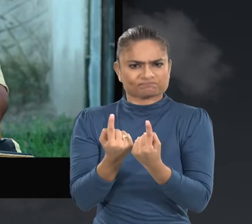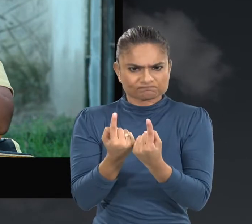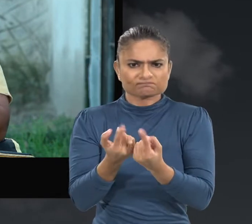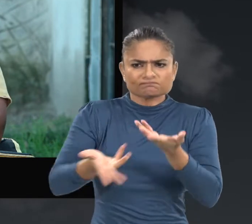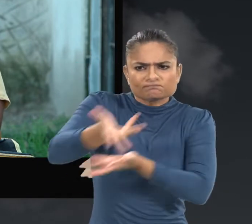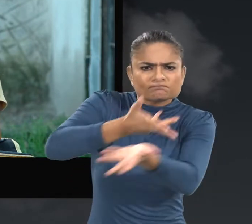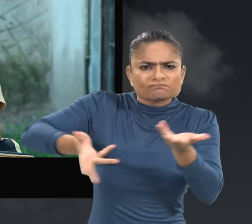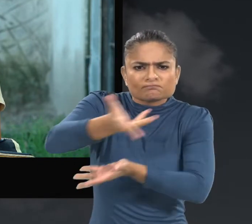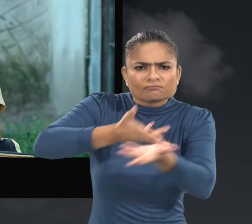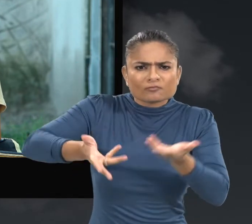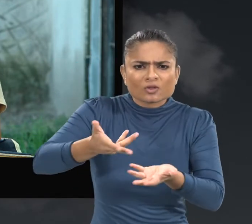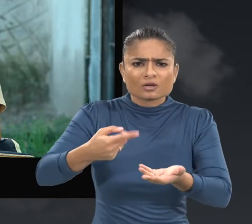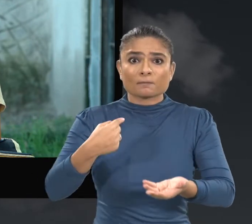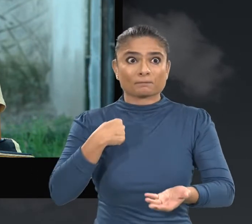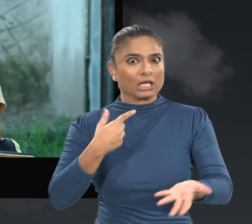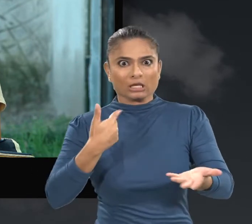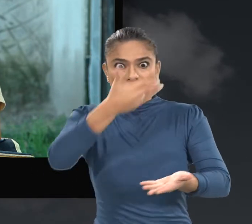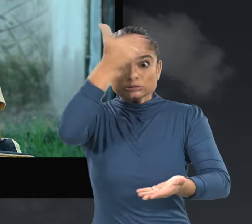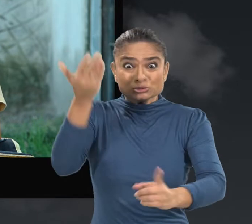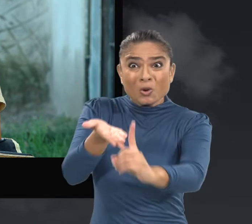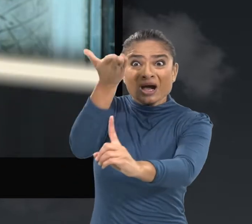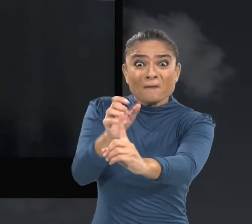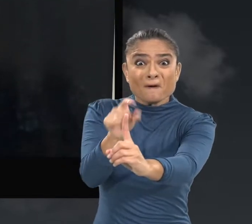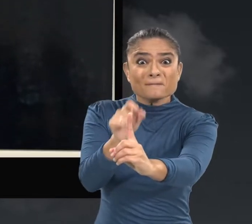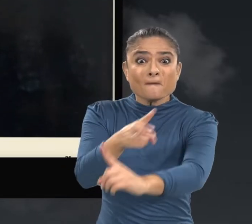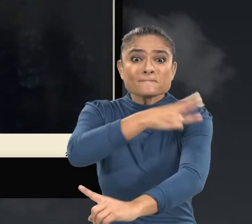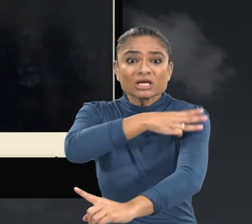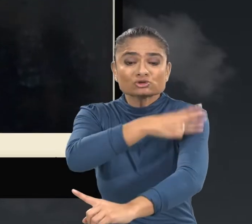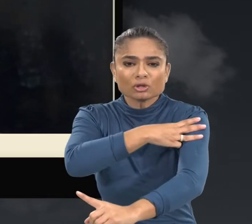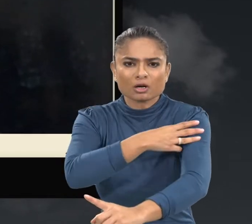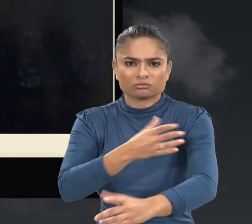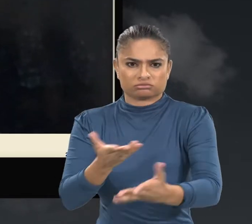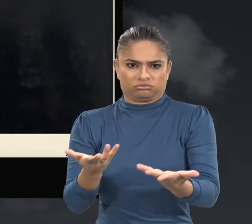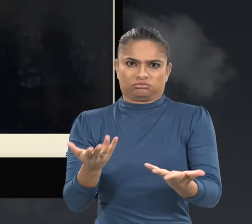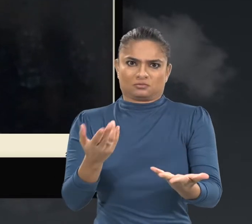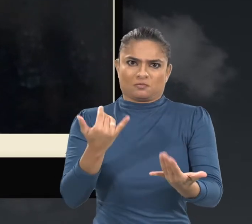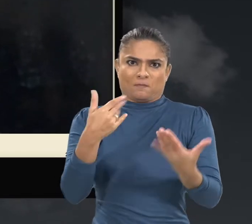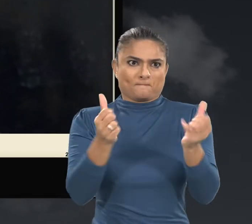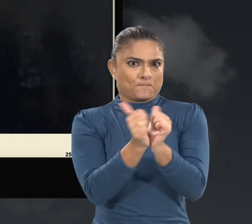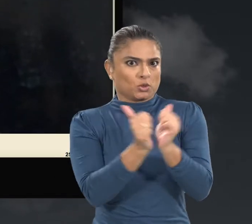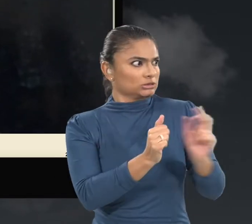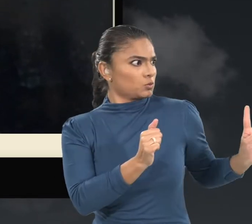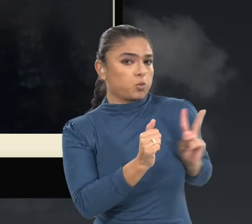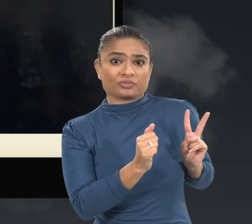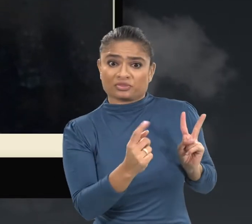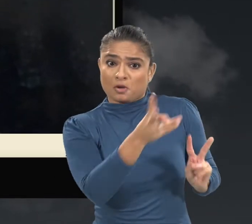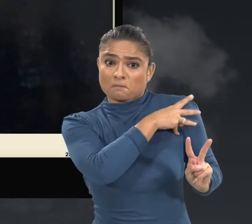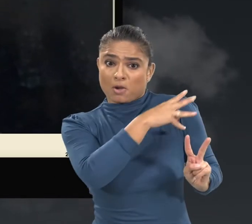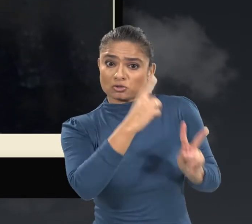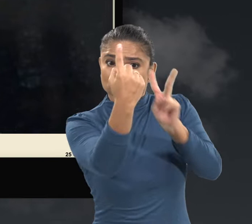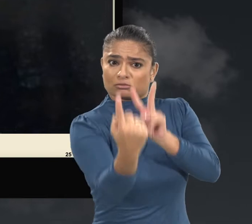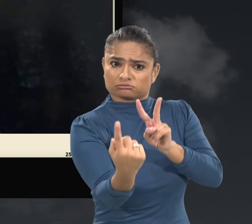some of the staff members, they called the manager. At that point, I didn't know that was the manager. And he came, and while I was talking there,